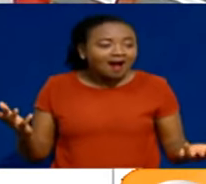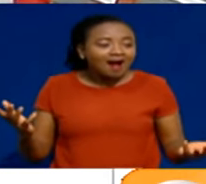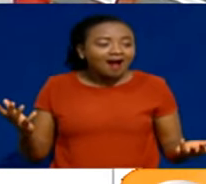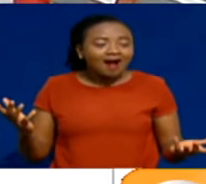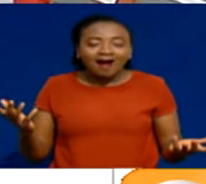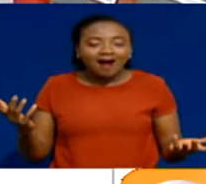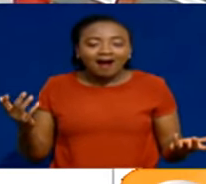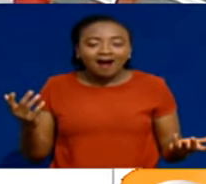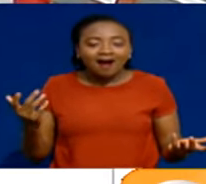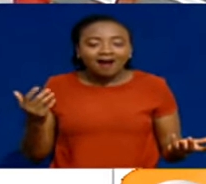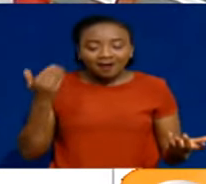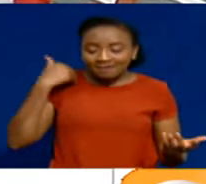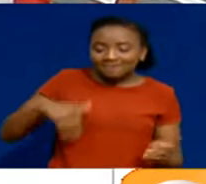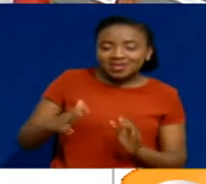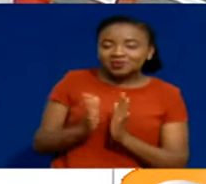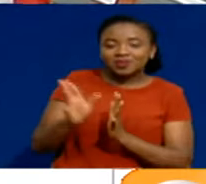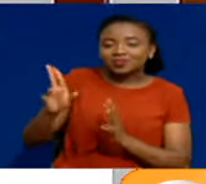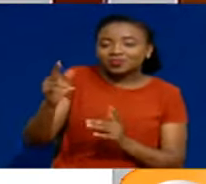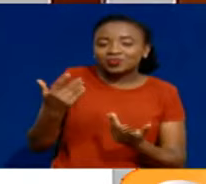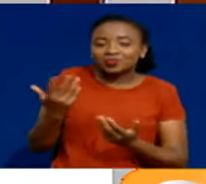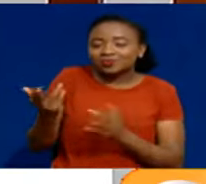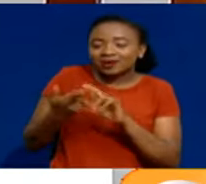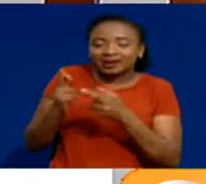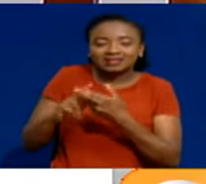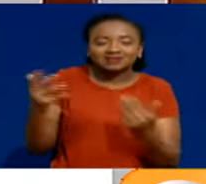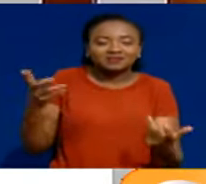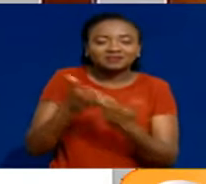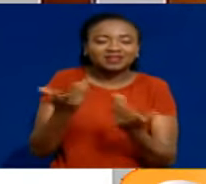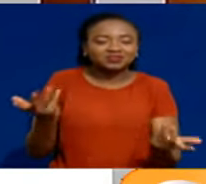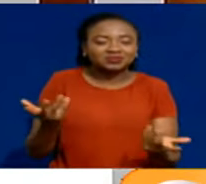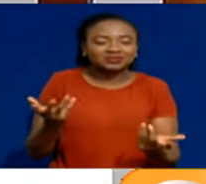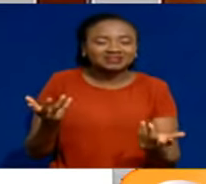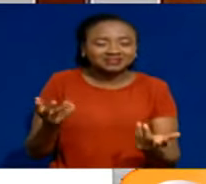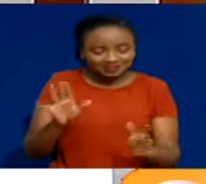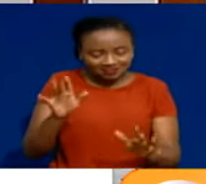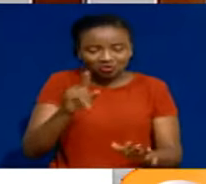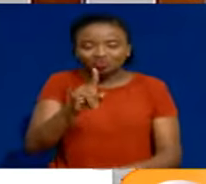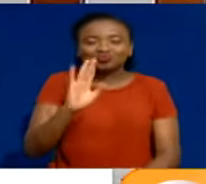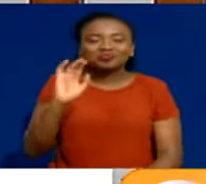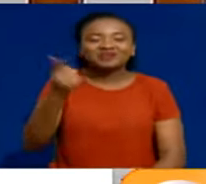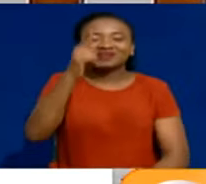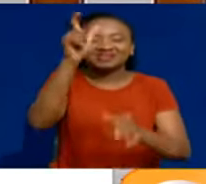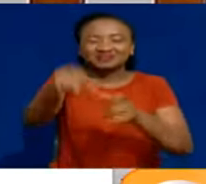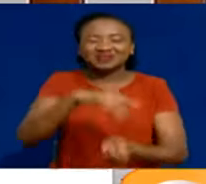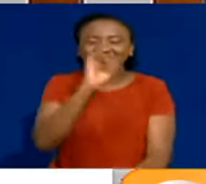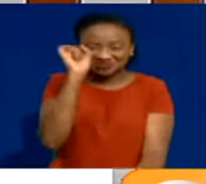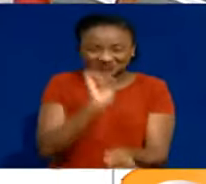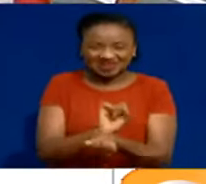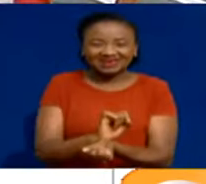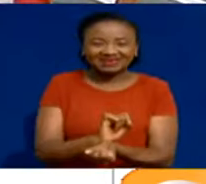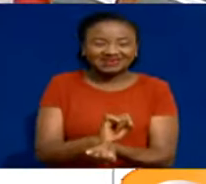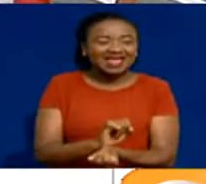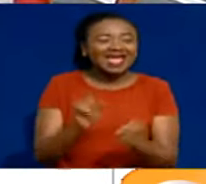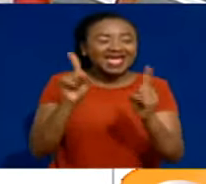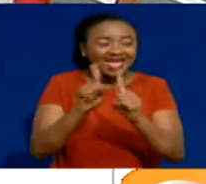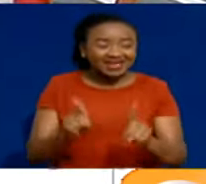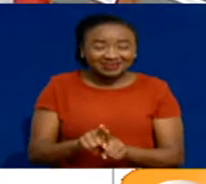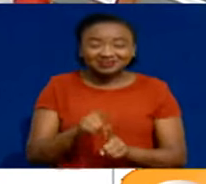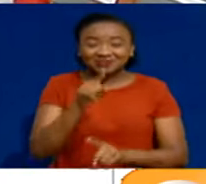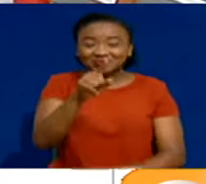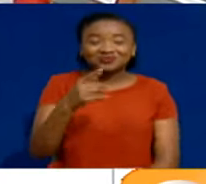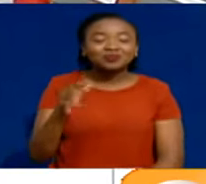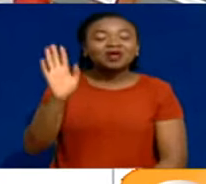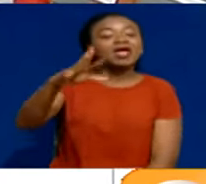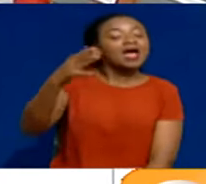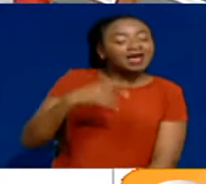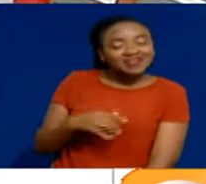price of tea in China? What does that have to do with anything? What does that have to do with it? You will be the first person to be arrested and be asked to you, Jeff. You used to host